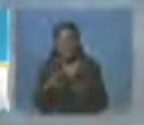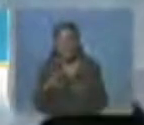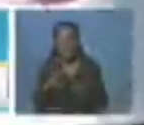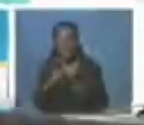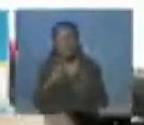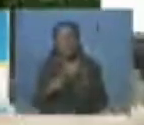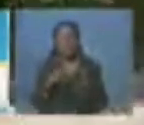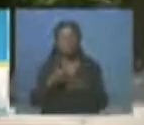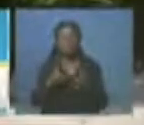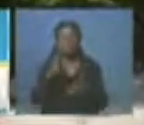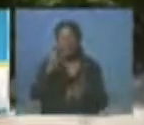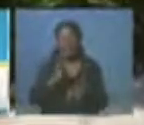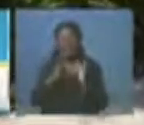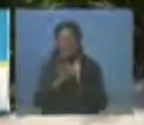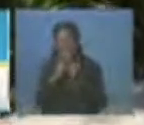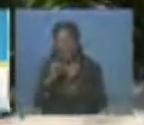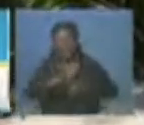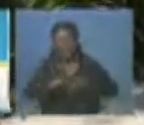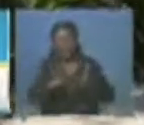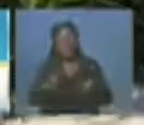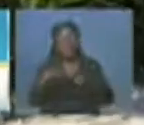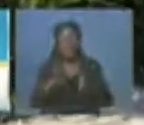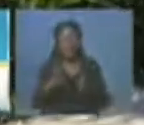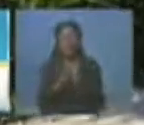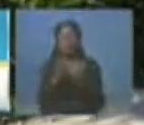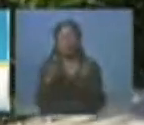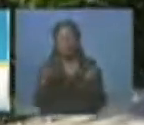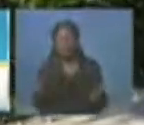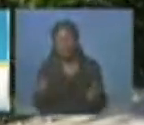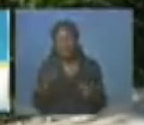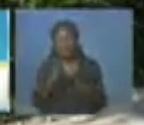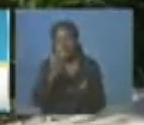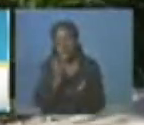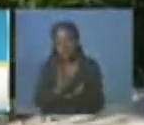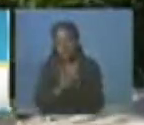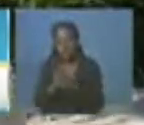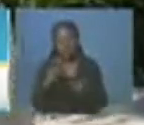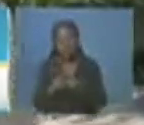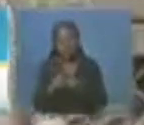we have to show them that there are different ways to resolve the conflict. You don't resort to violence.